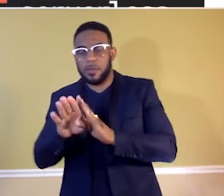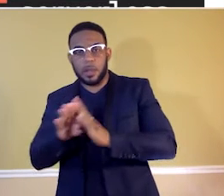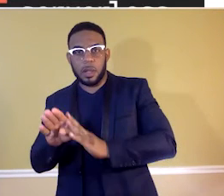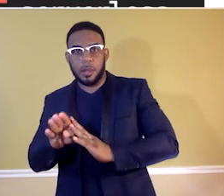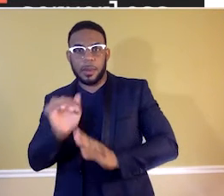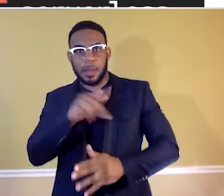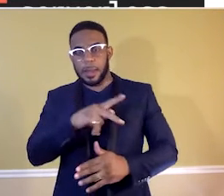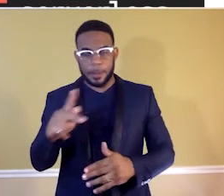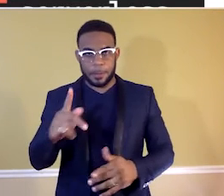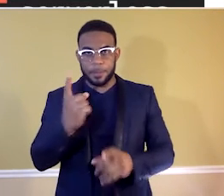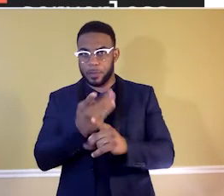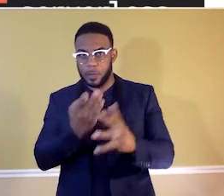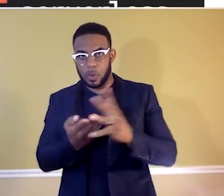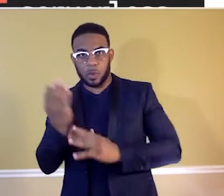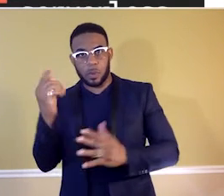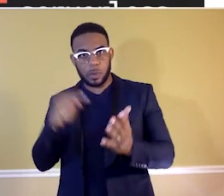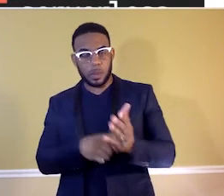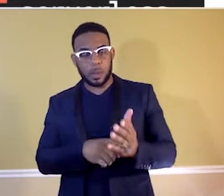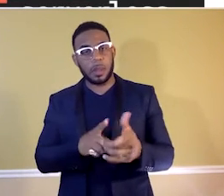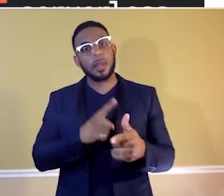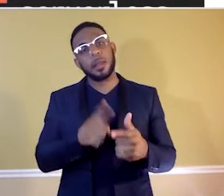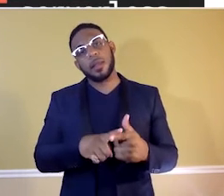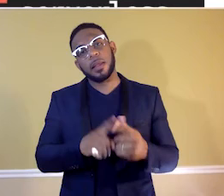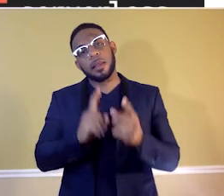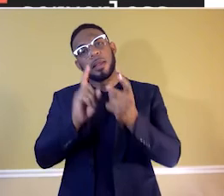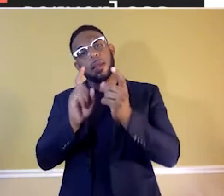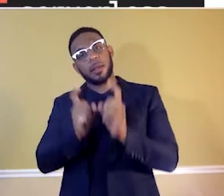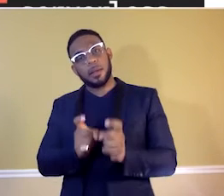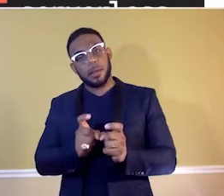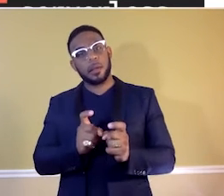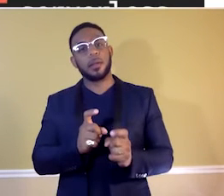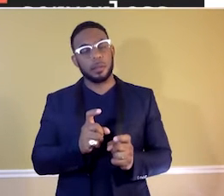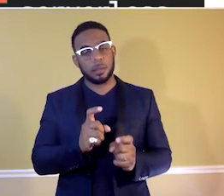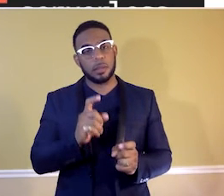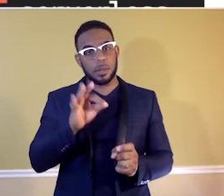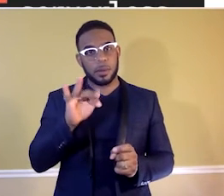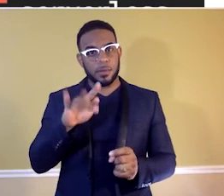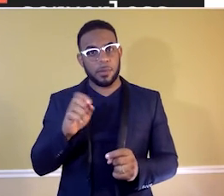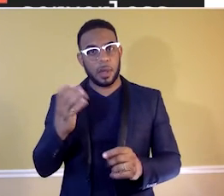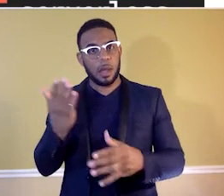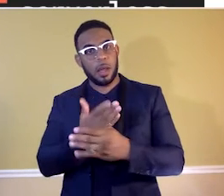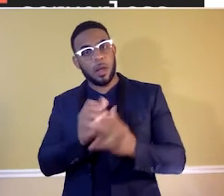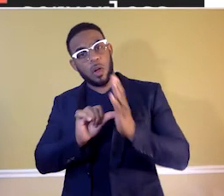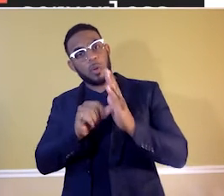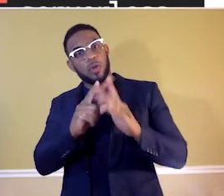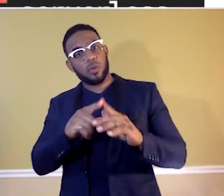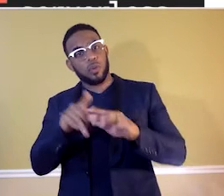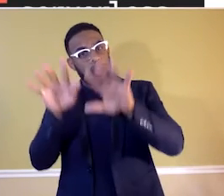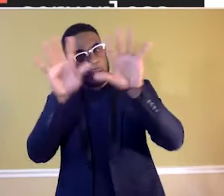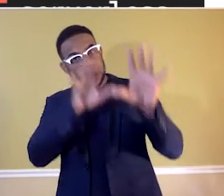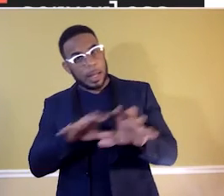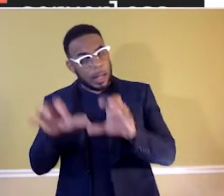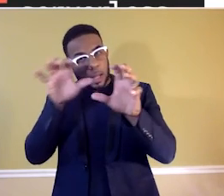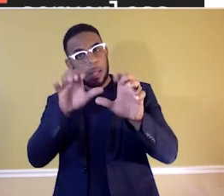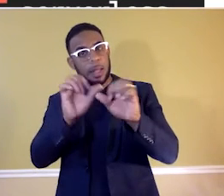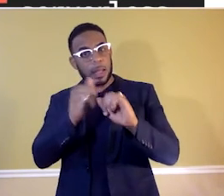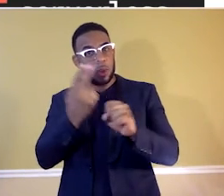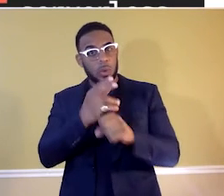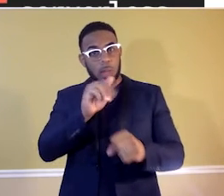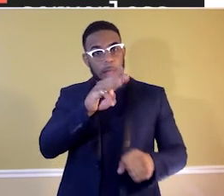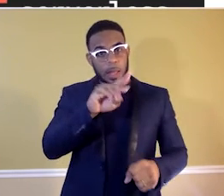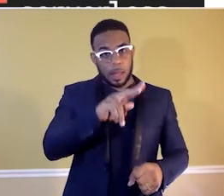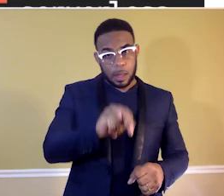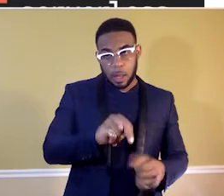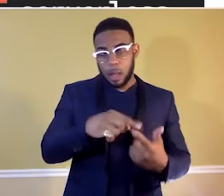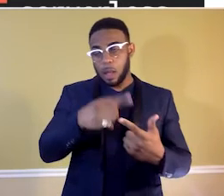an application right through there and then configure a YAML file and it will actually push it to the cloud. So it could be an Amazon,